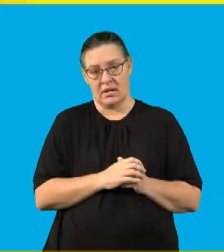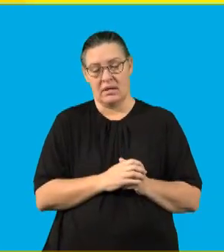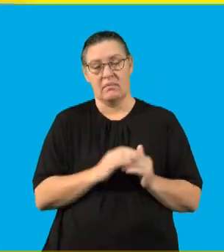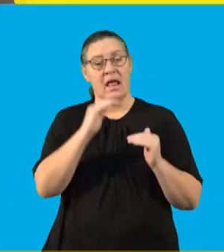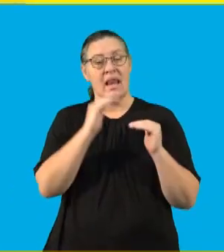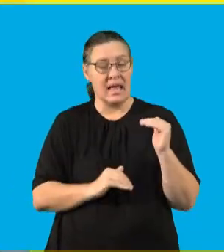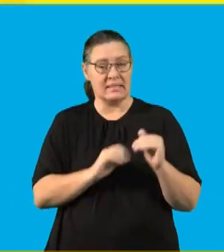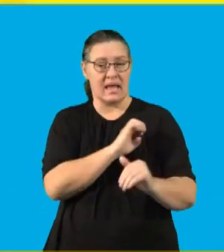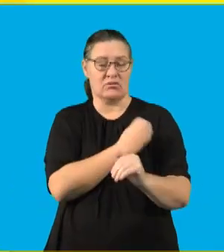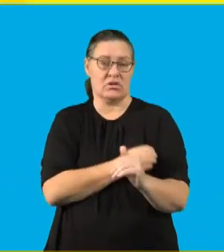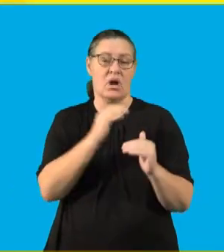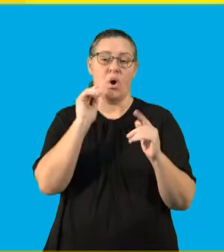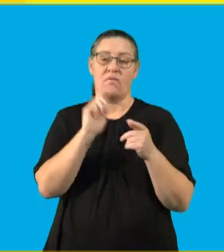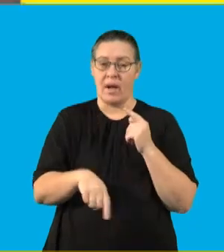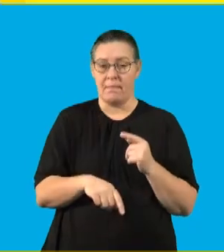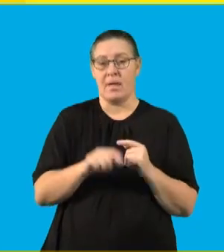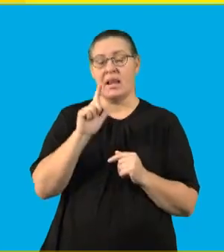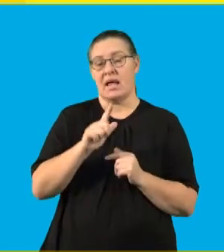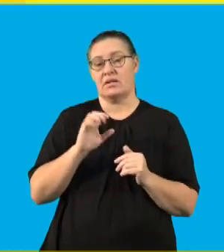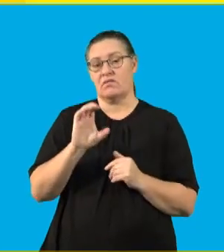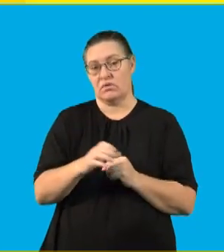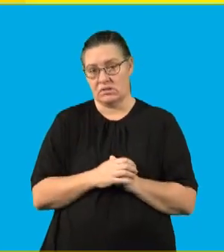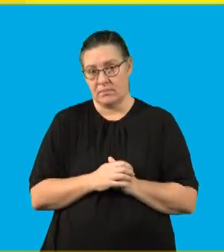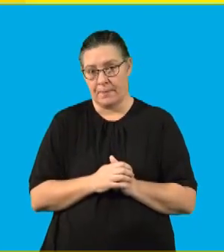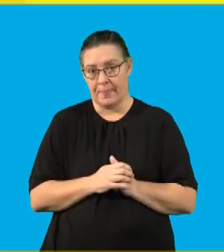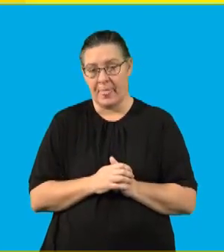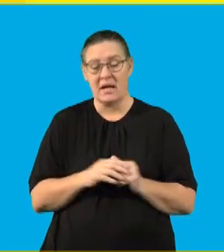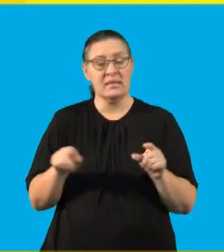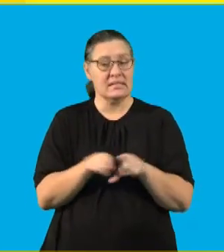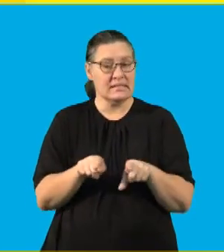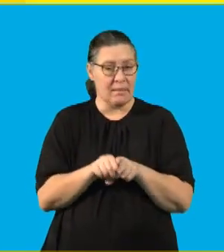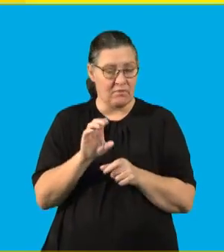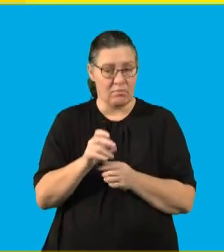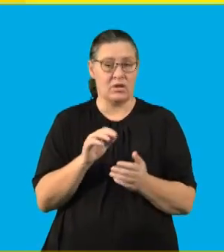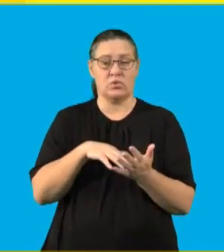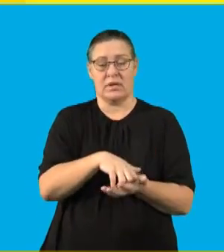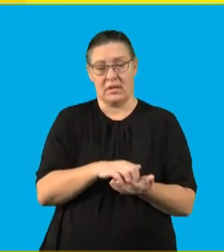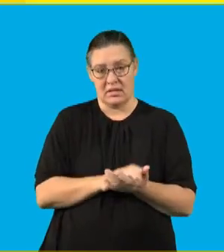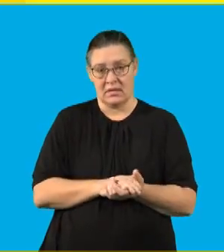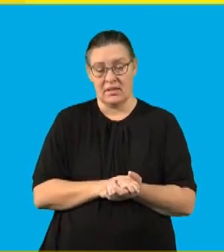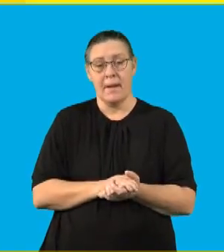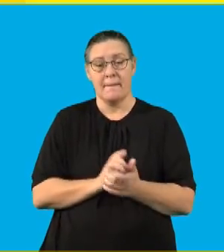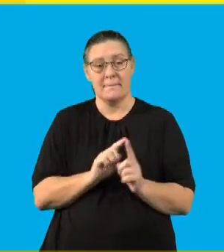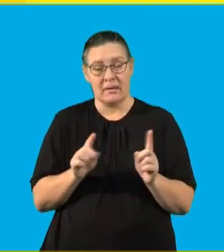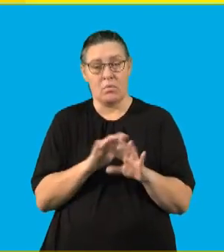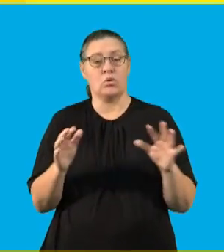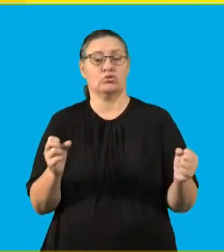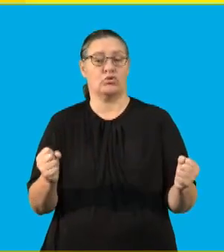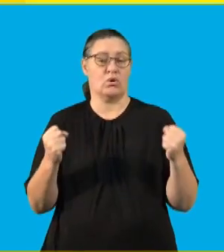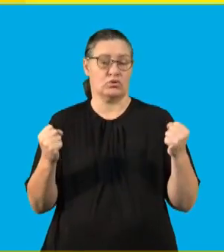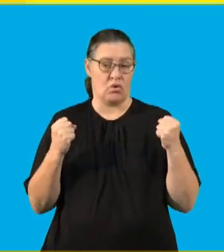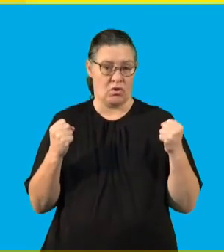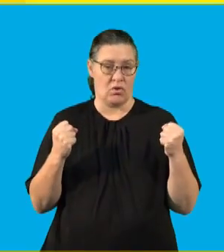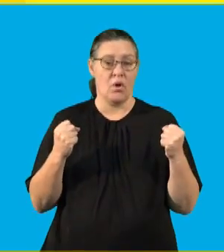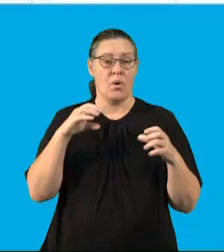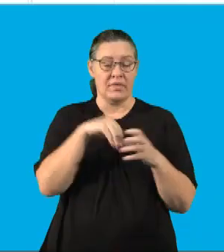which will require less energy to overcome the London force. Even though it's the same type of force, which is weak. However, it becomes